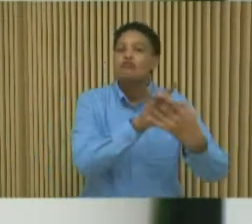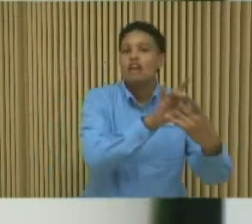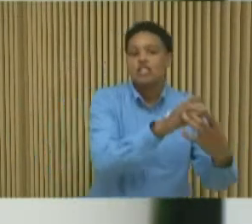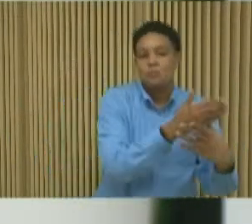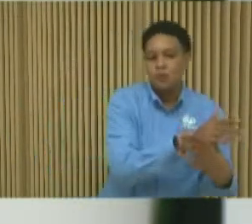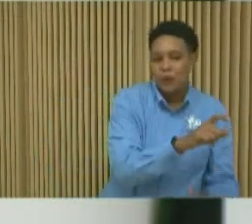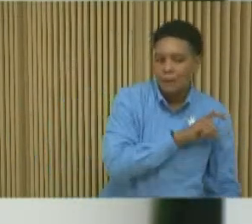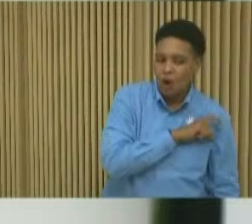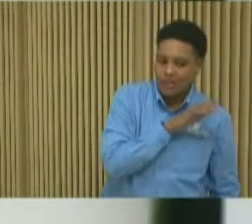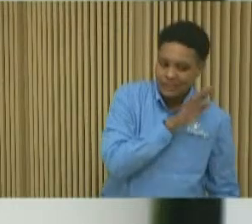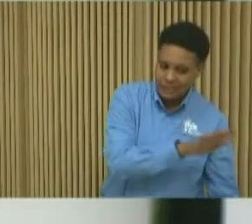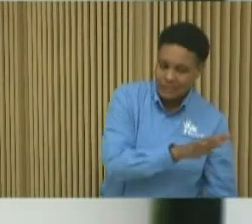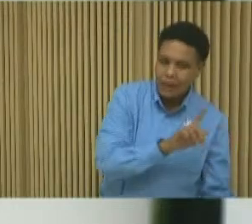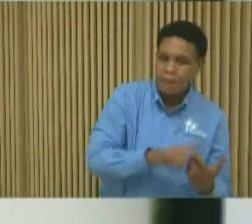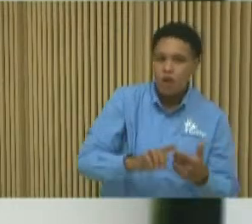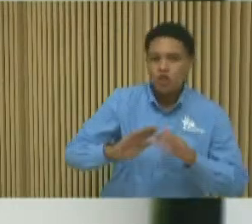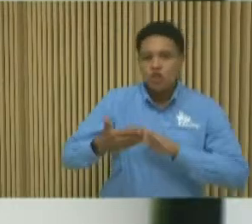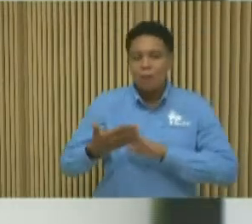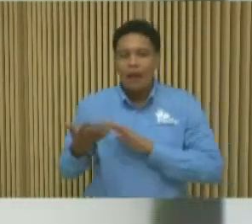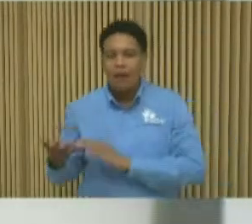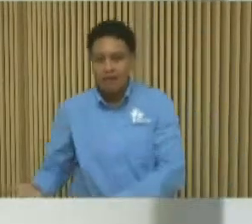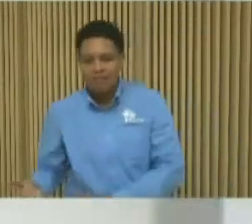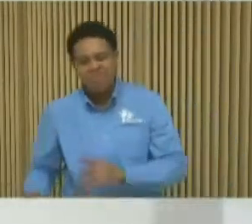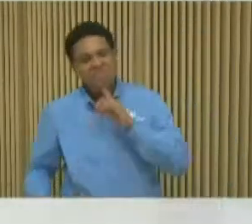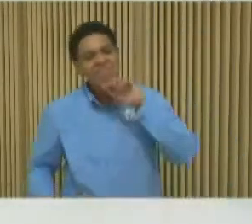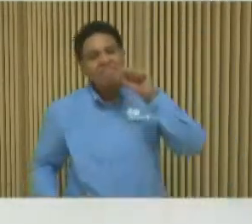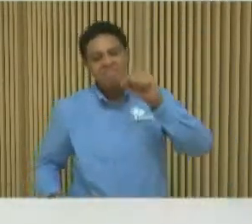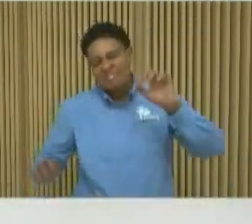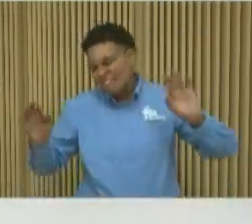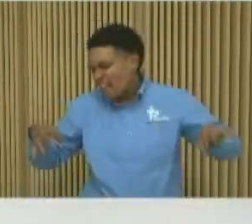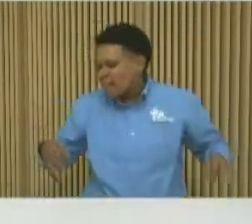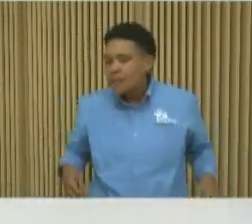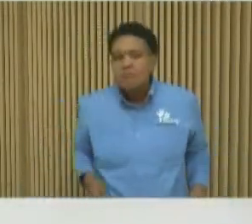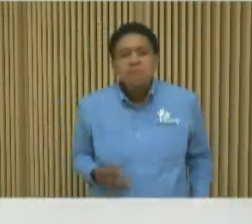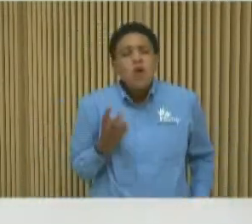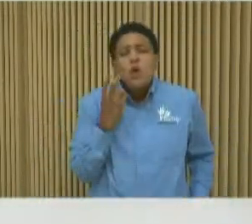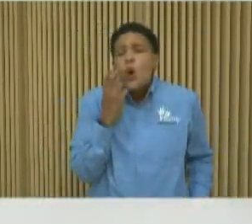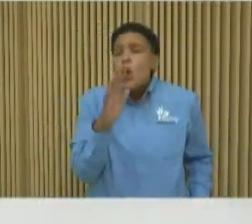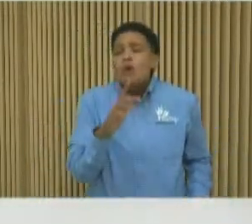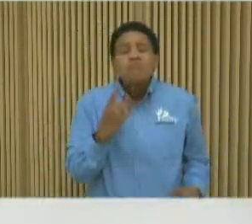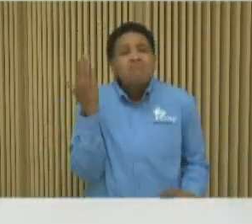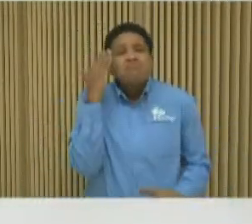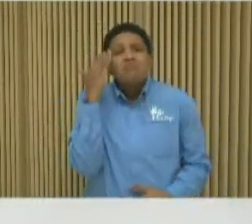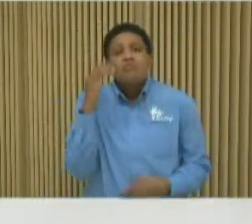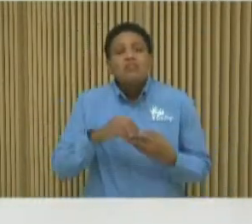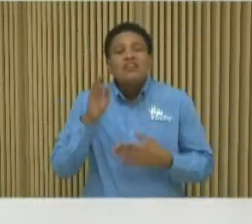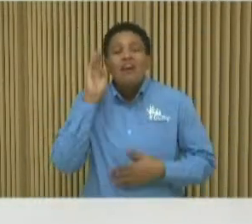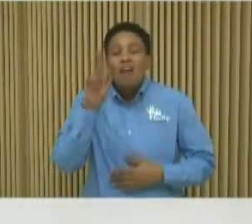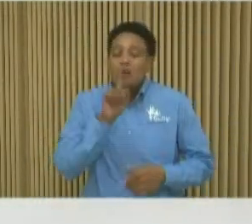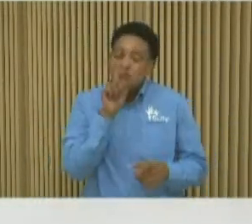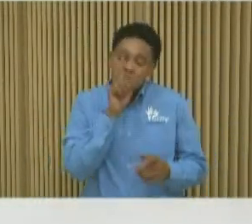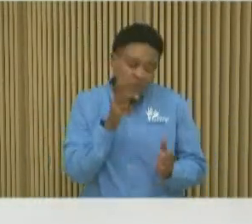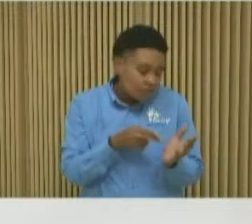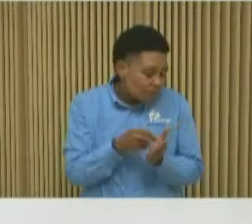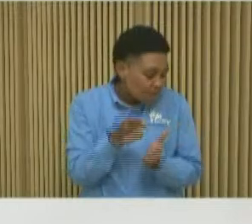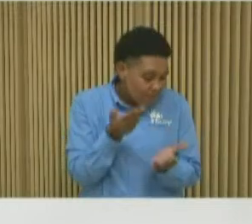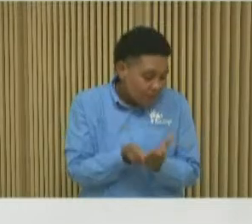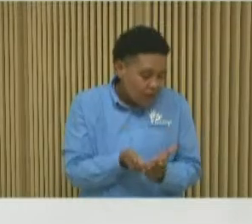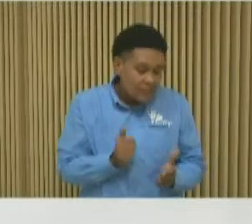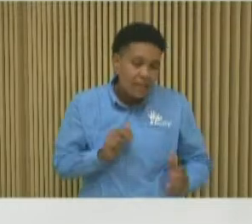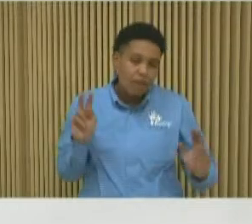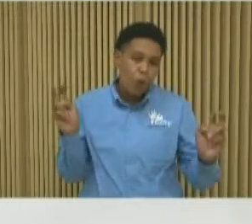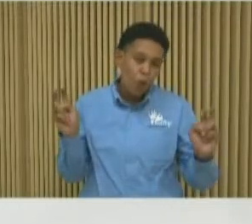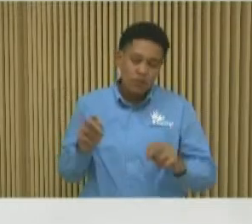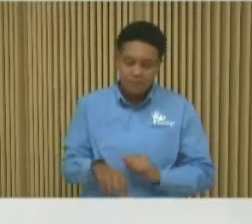the police force and Jamaicans? Absolutely. There's no doubt that, you know, in all sincerity, and I'm going to be quoted on